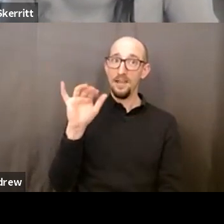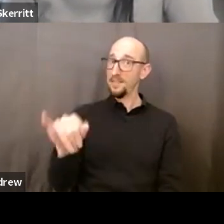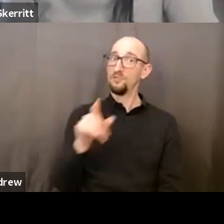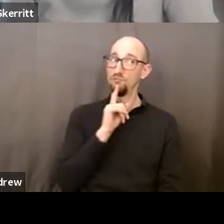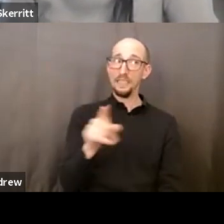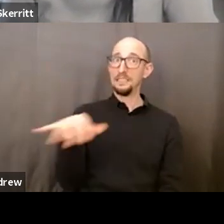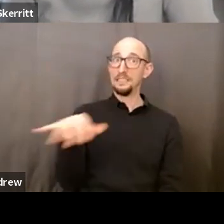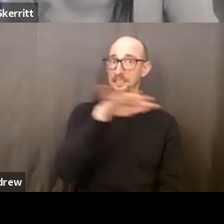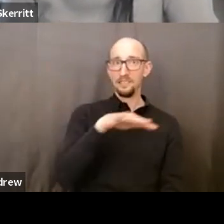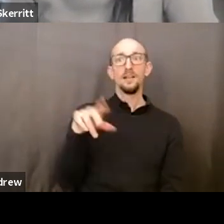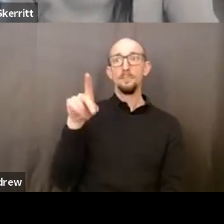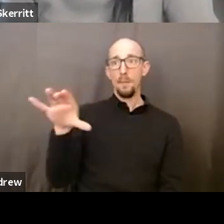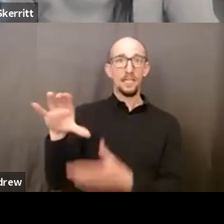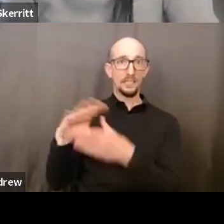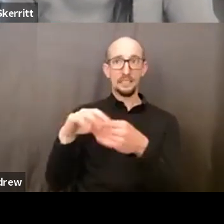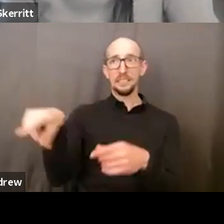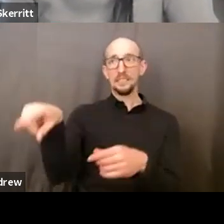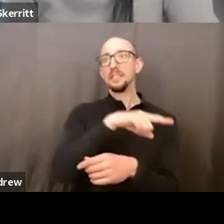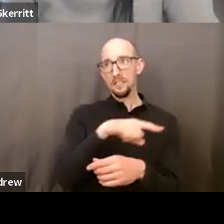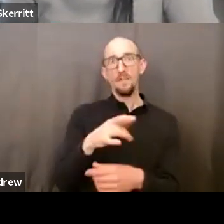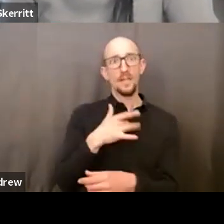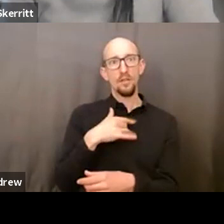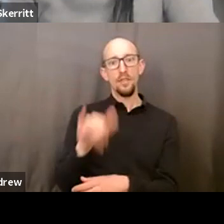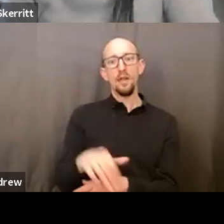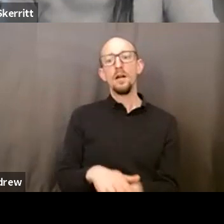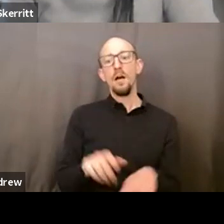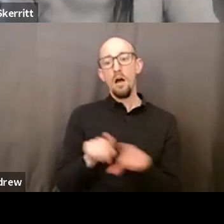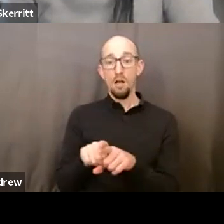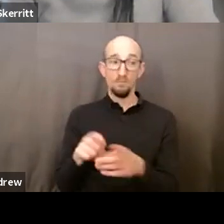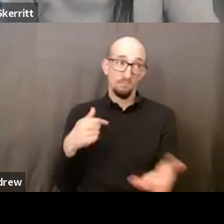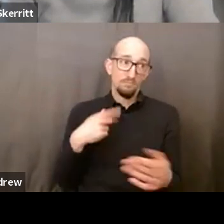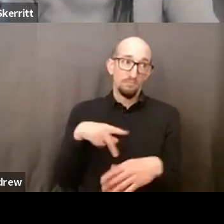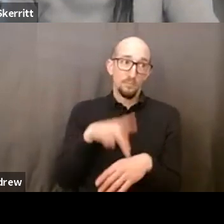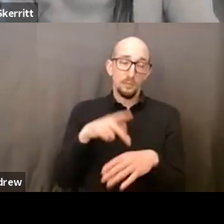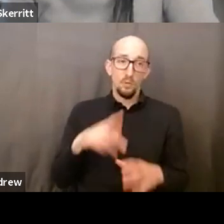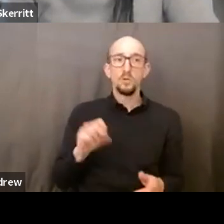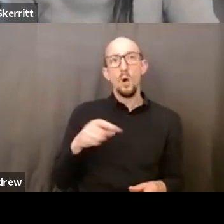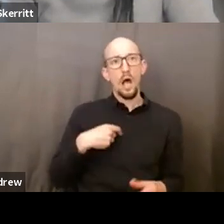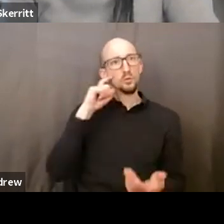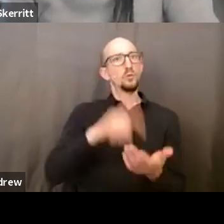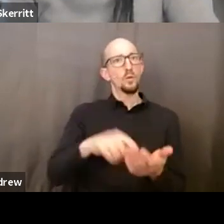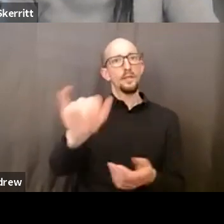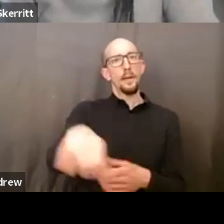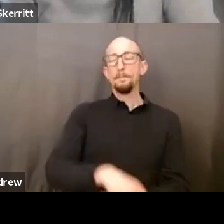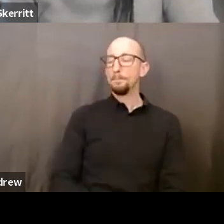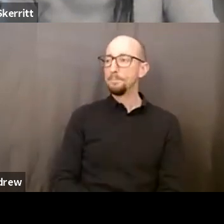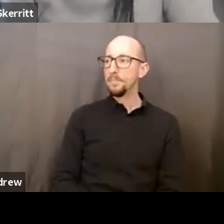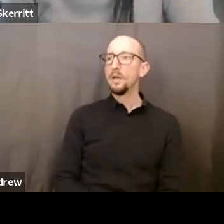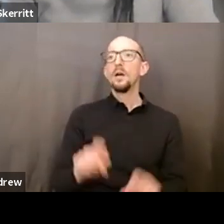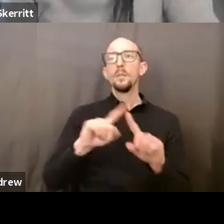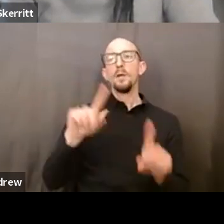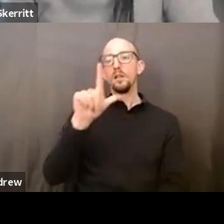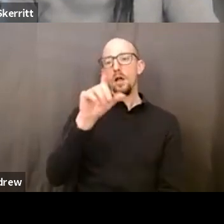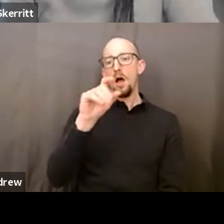comment, we've heard it, but I can also say as a school leader. But I also think the lottery aligns with our